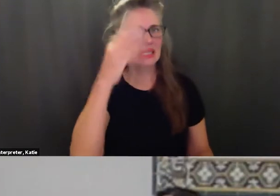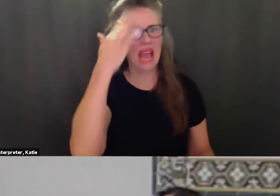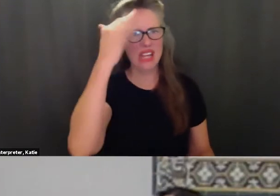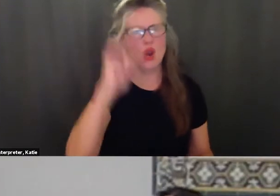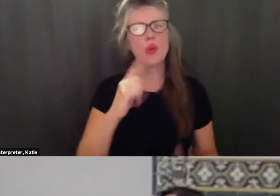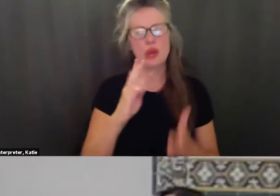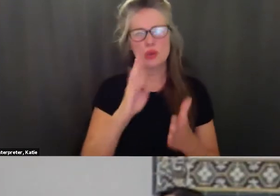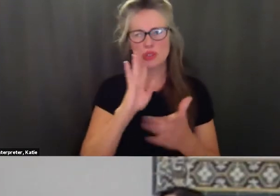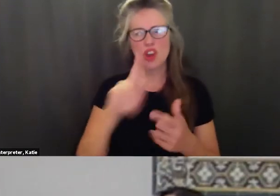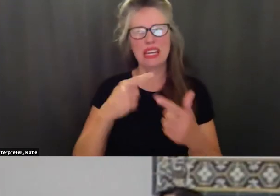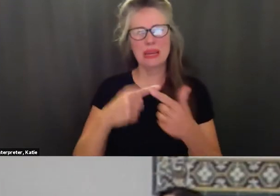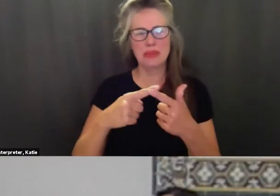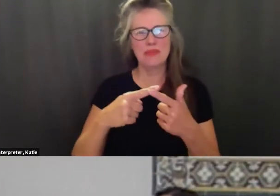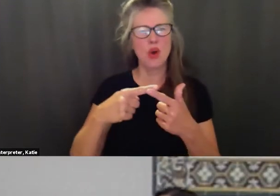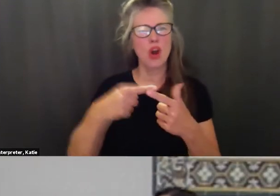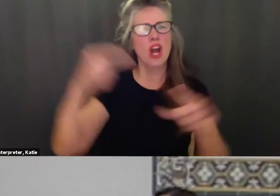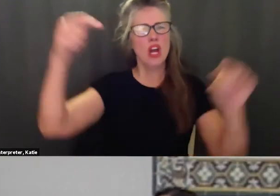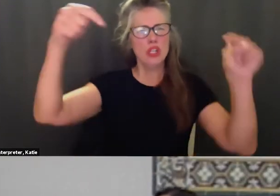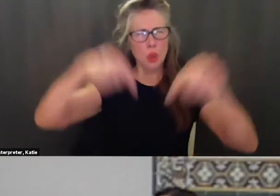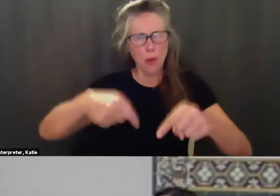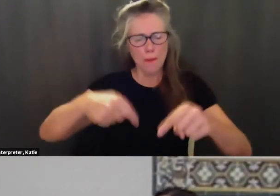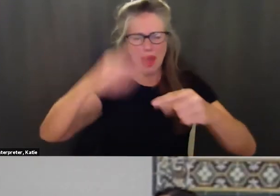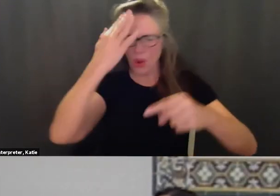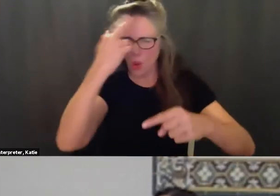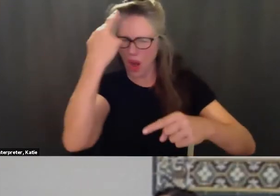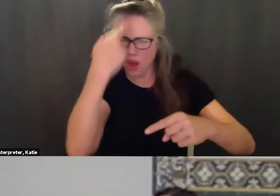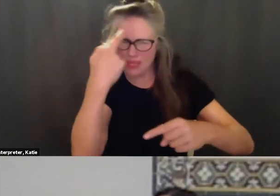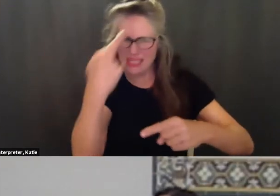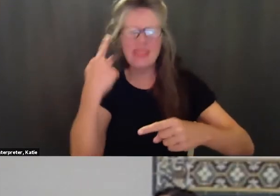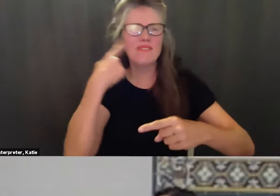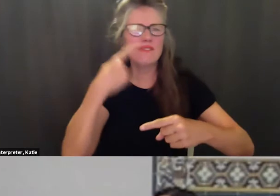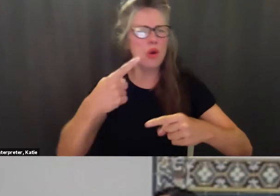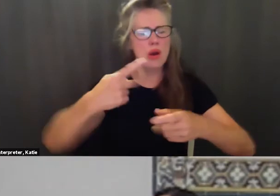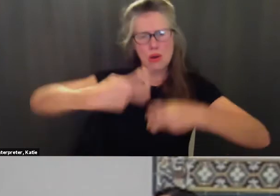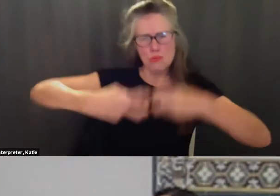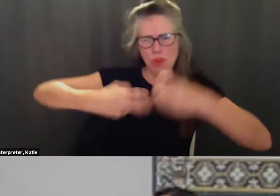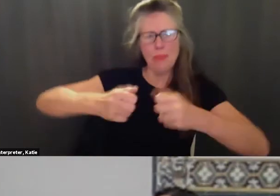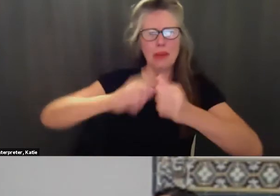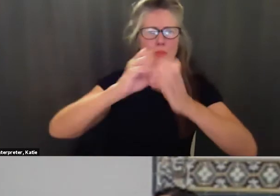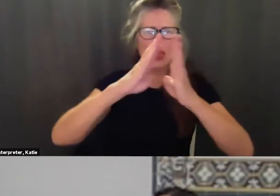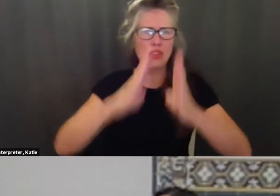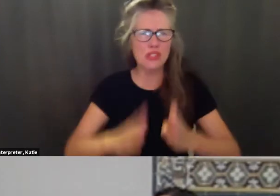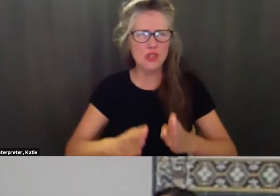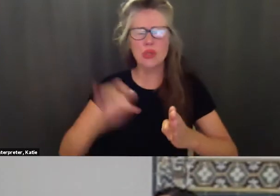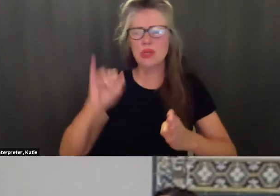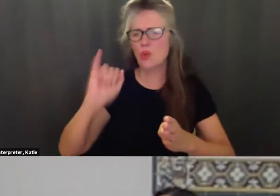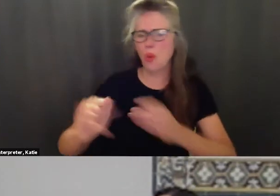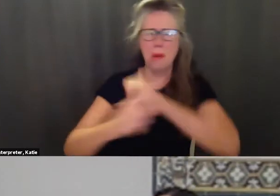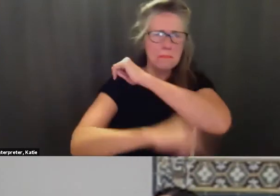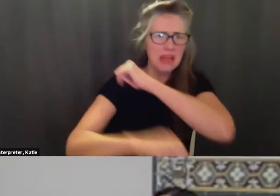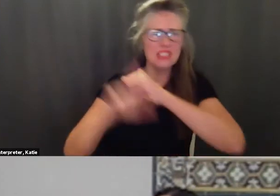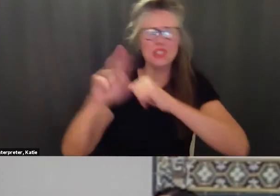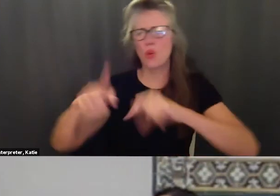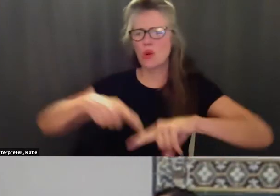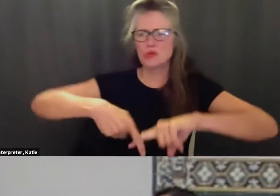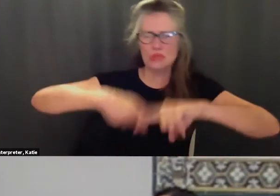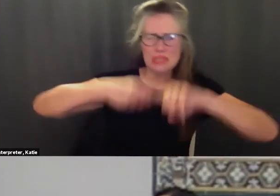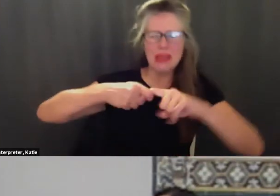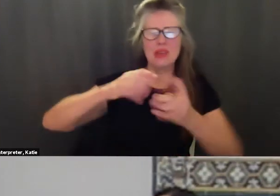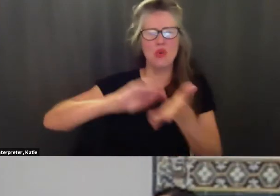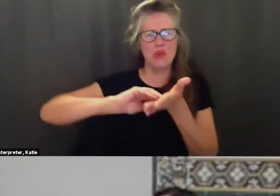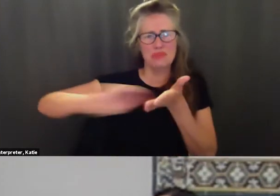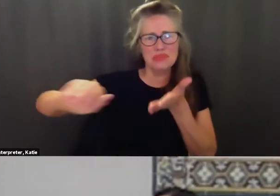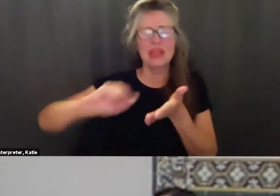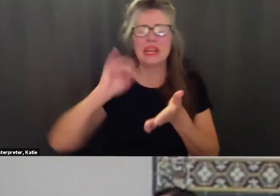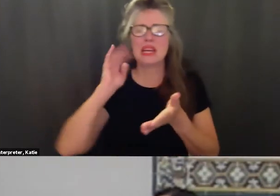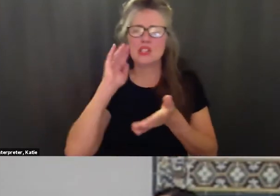so really looking at the evaluation is going to be able to just adapt to whatever we need to do to support the student. And so one more question